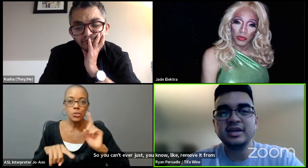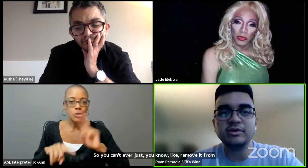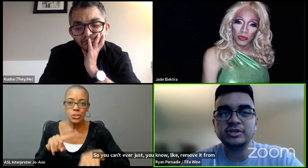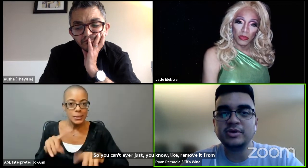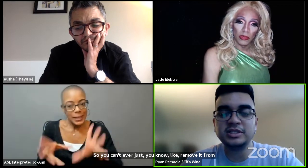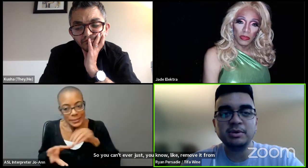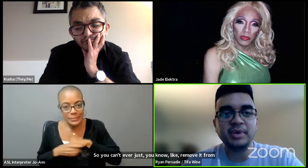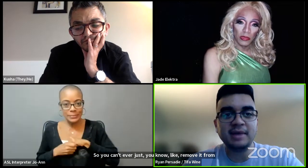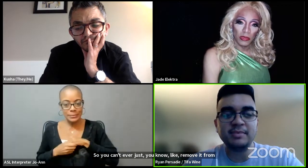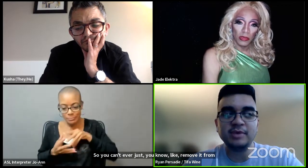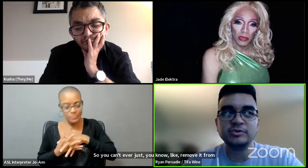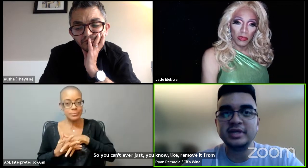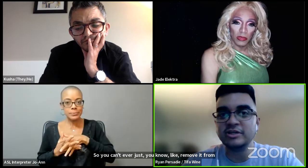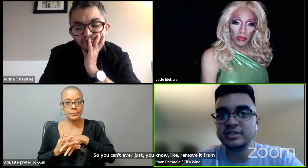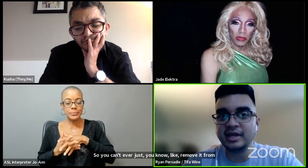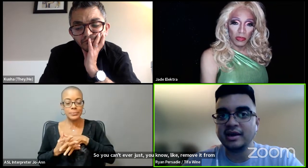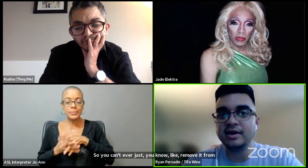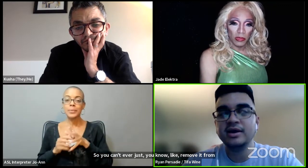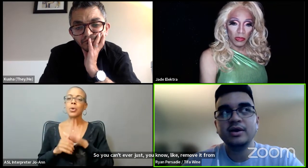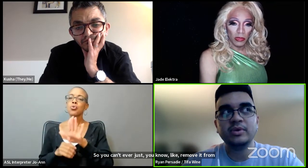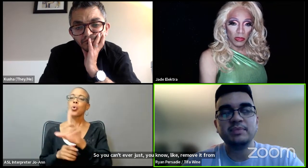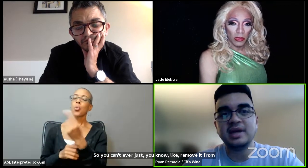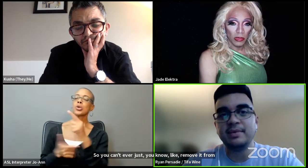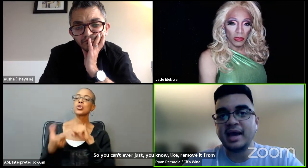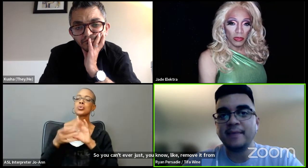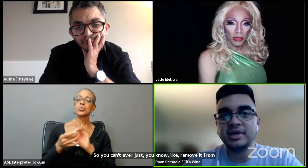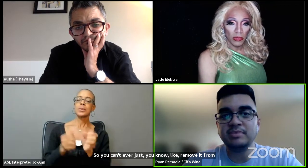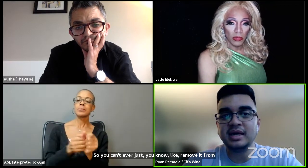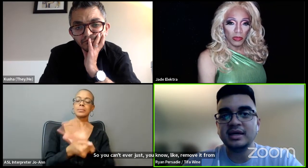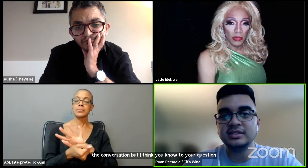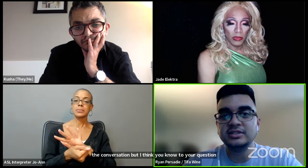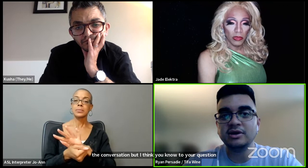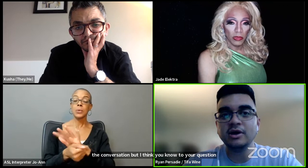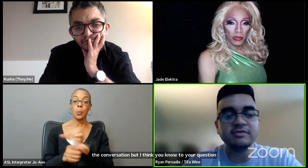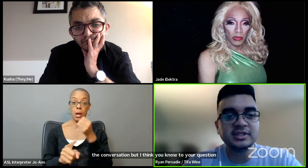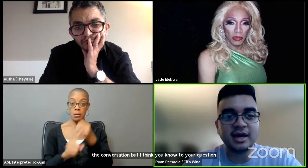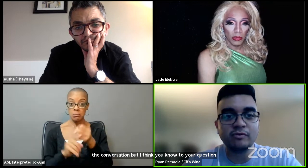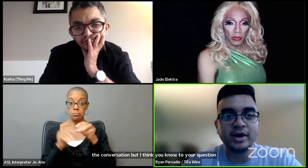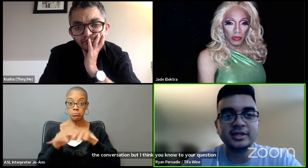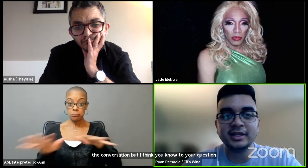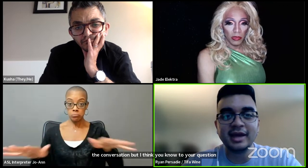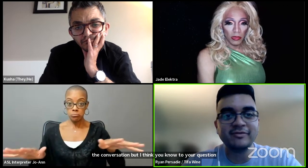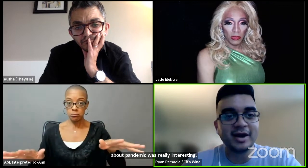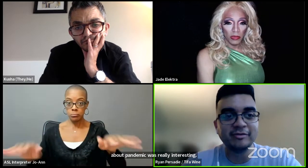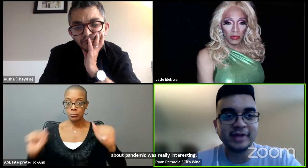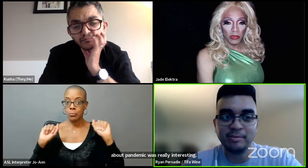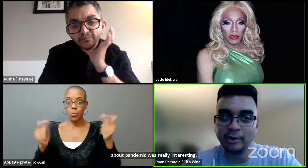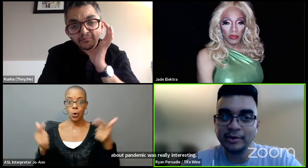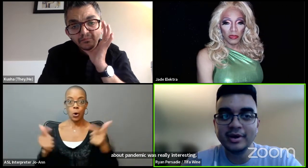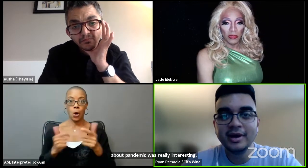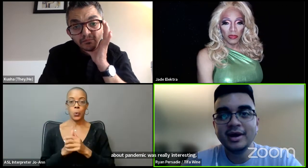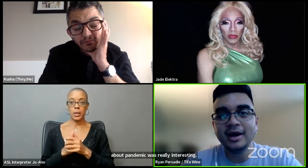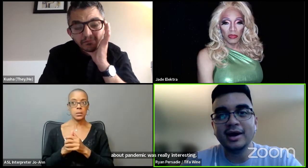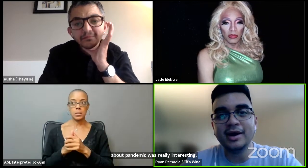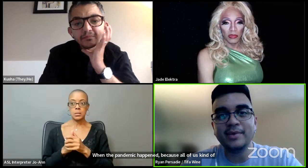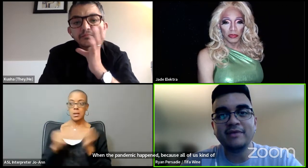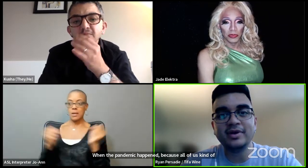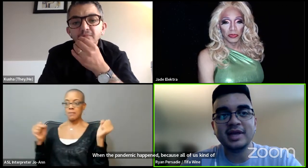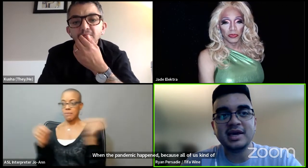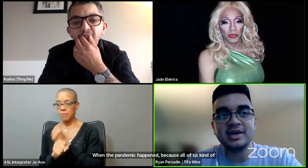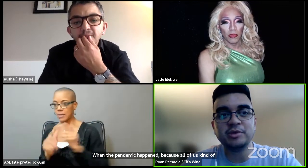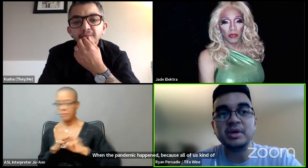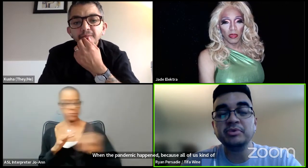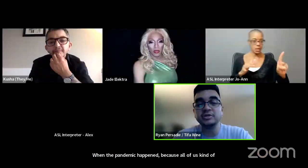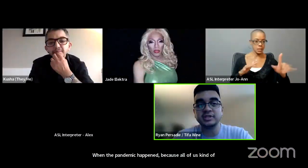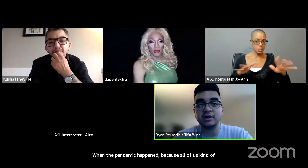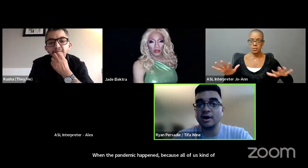But I think, to your question about pandemic, was really interesting when the pandemic happened, because all of us kind of went into fight or flight mode. I felt